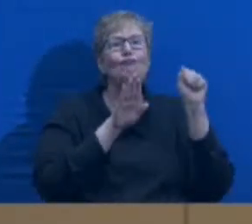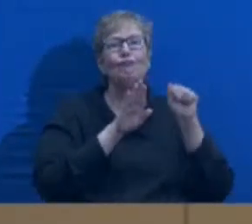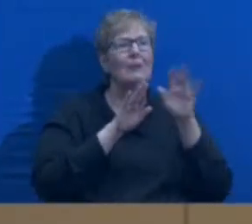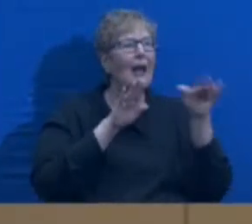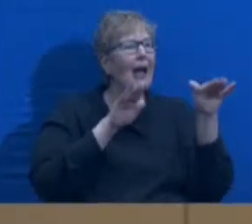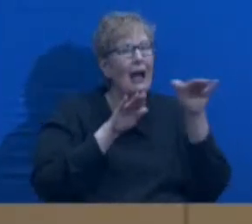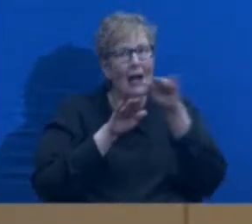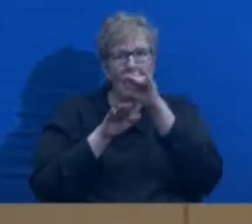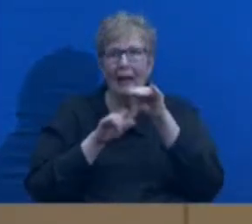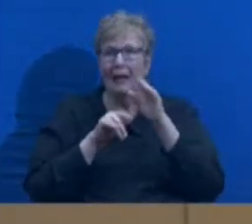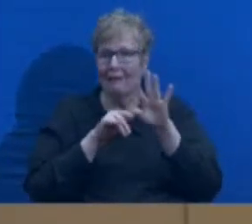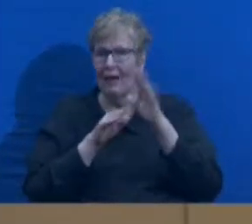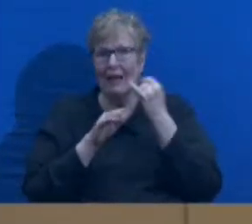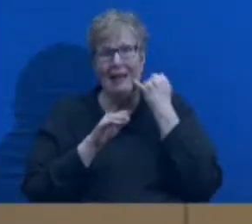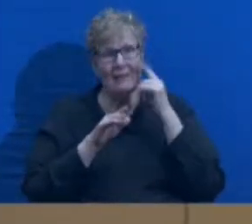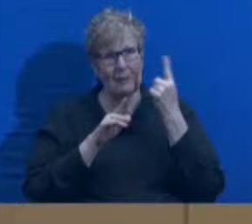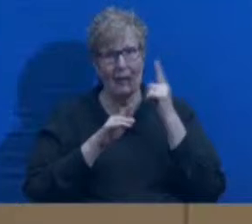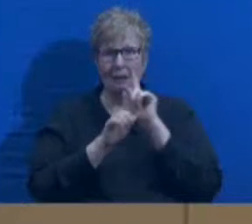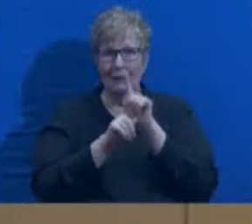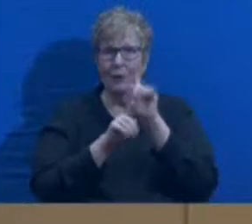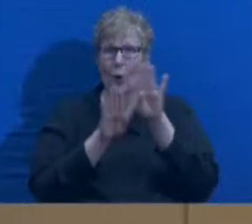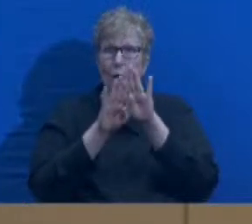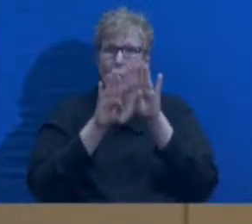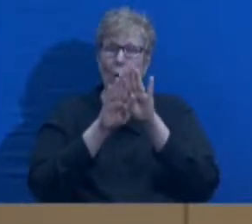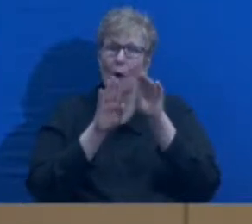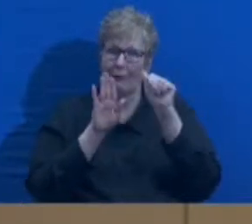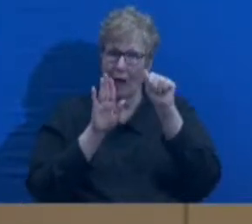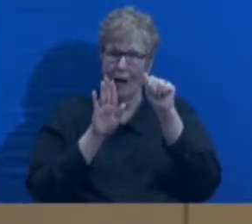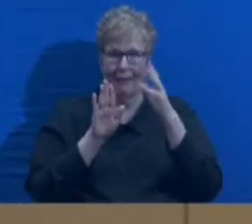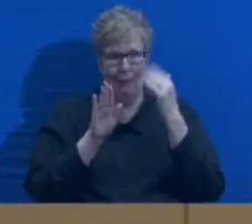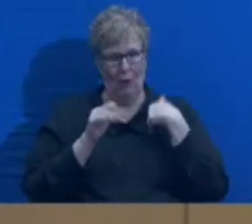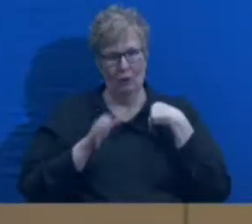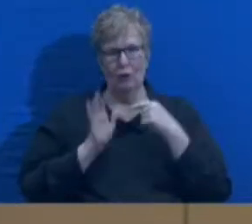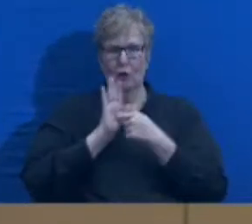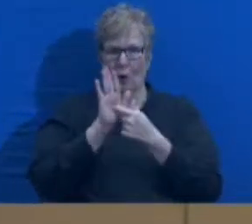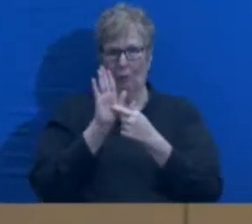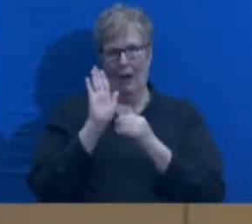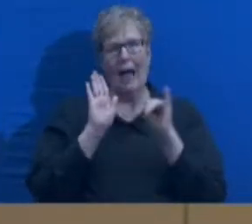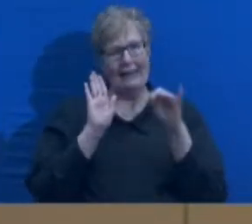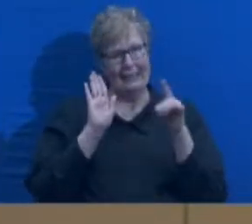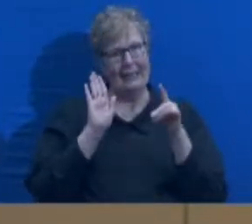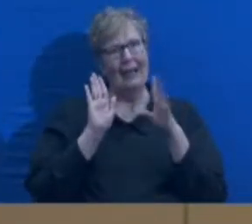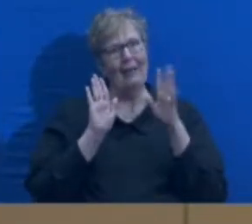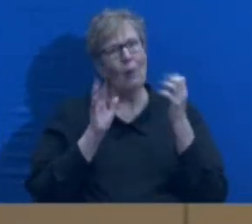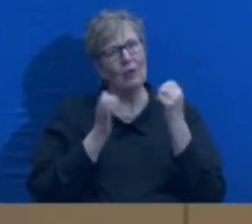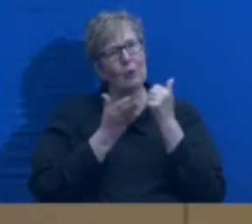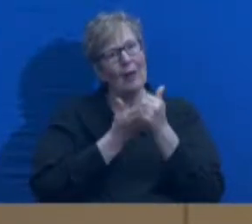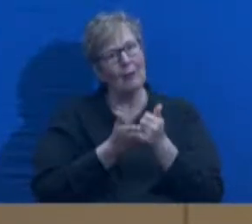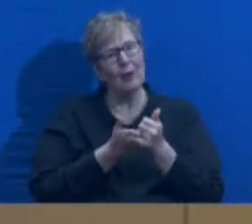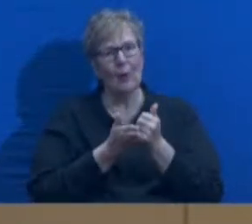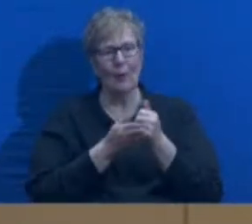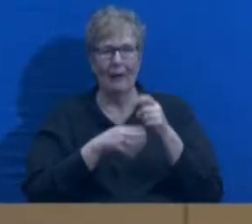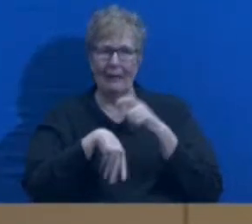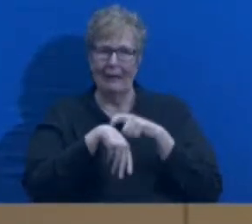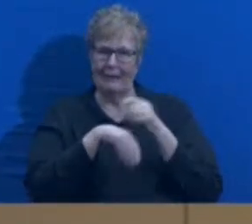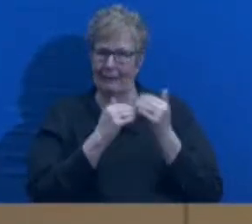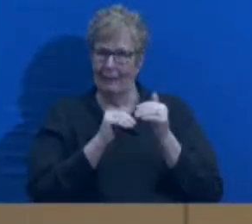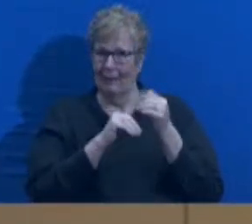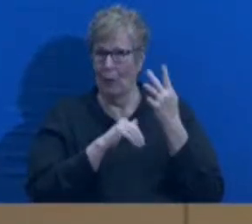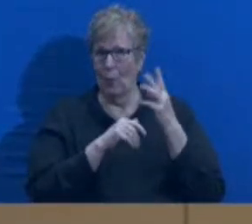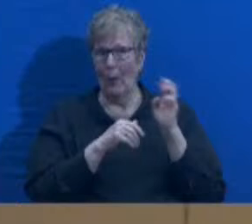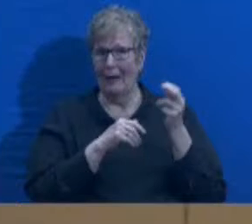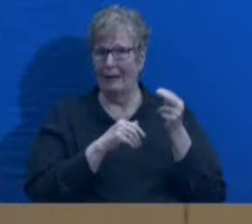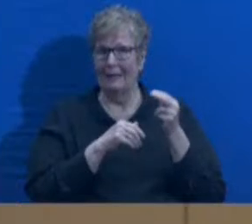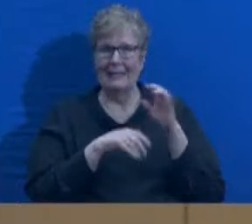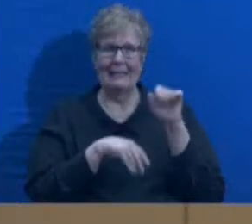so. If they knock on your door, they will have identification, and they are there to help you. The deadline for taking the census is